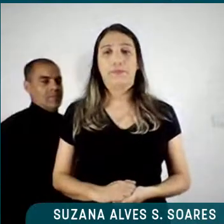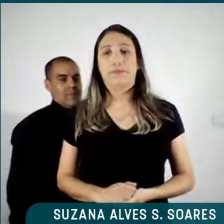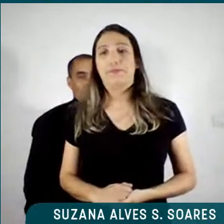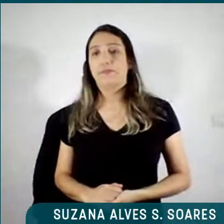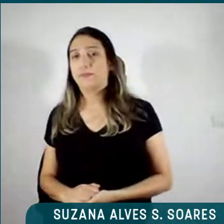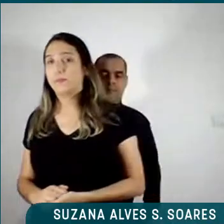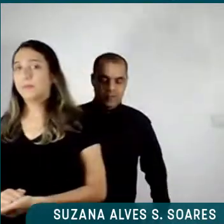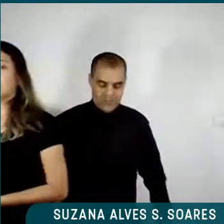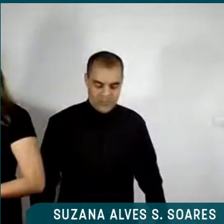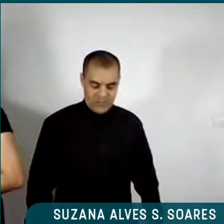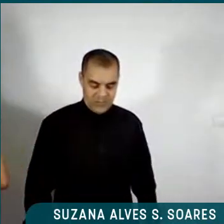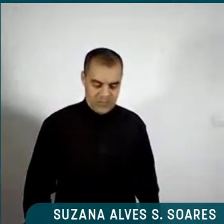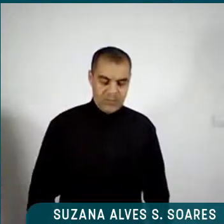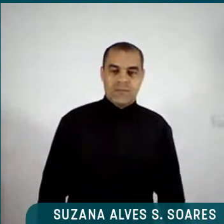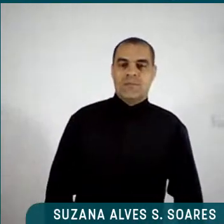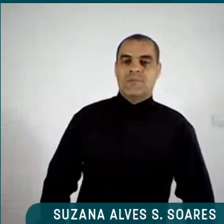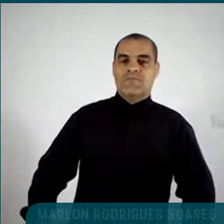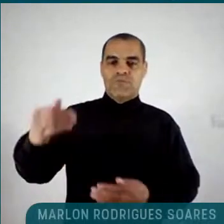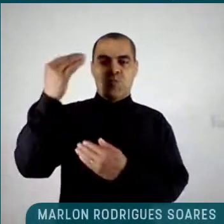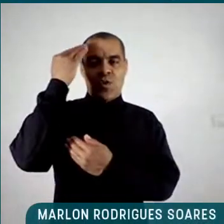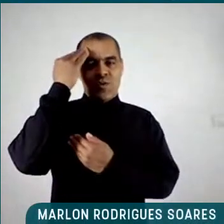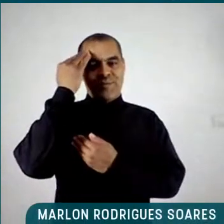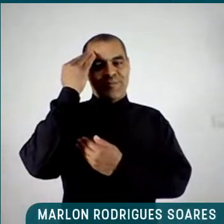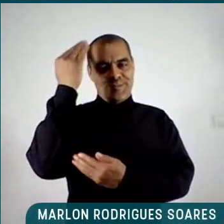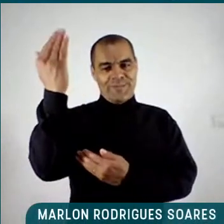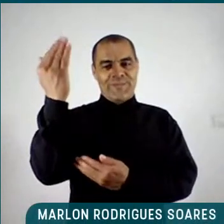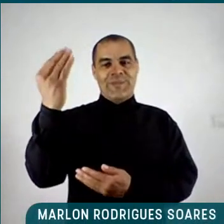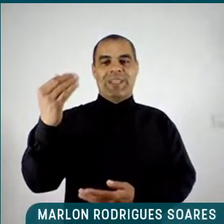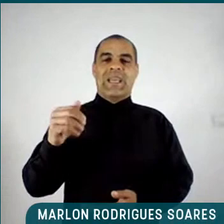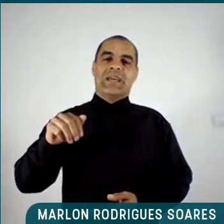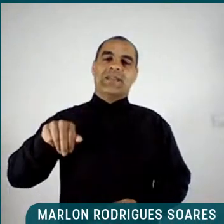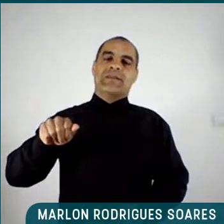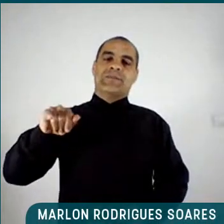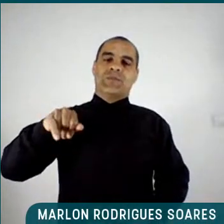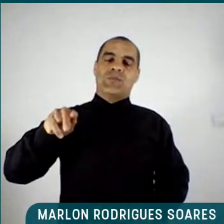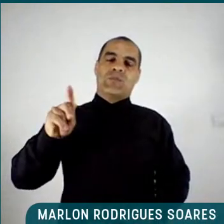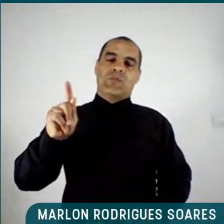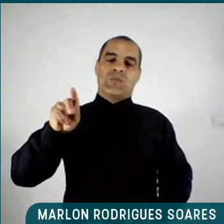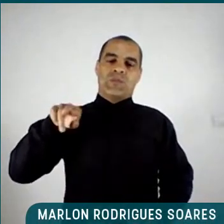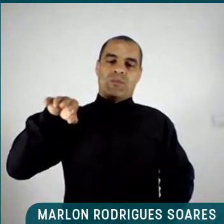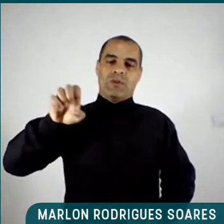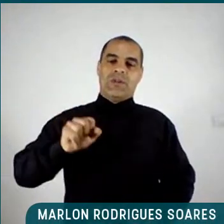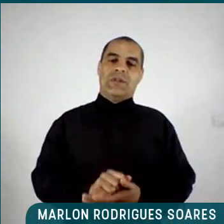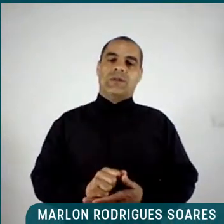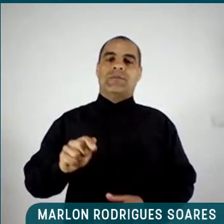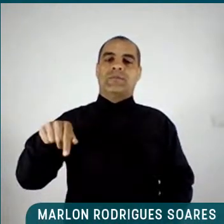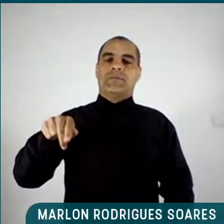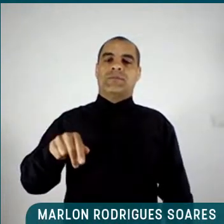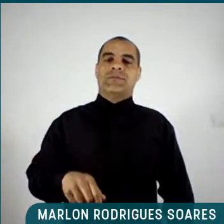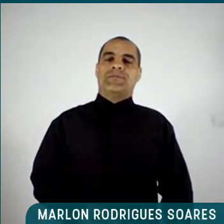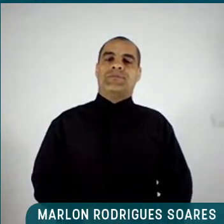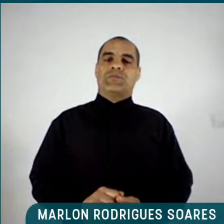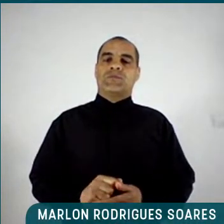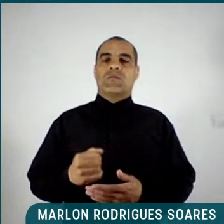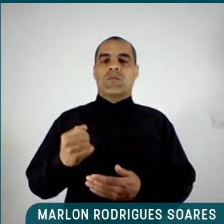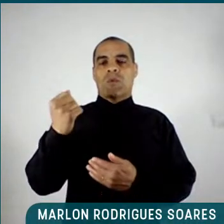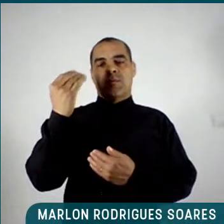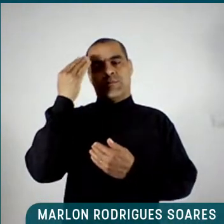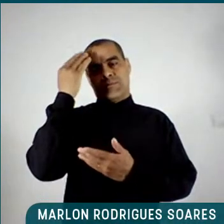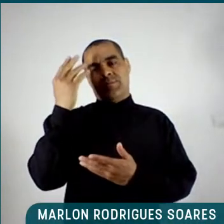important: money on the pocket. Money in the pocket of the women is what will help them achieve